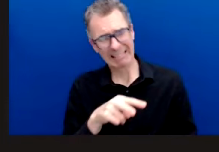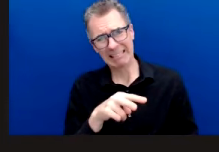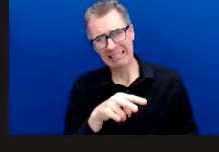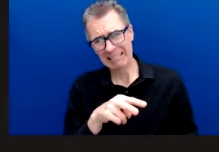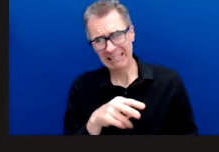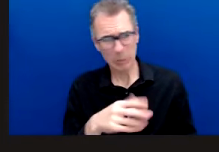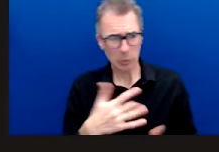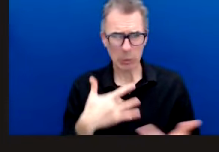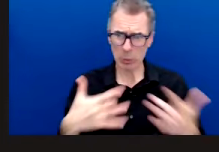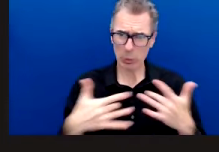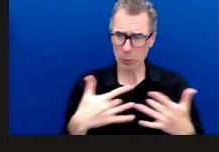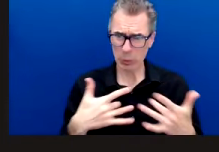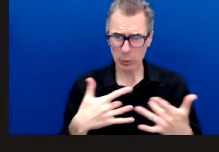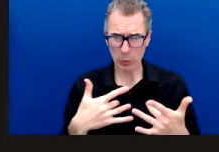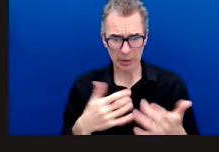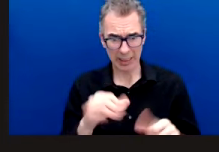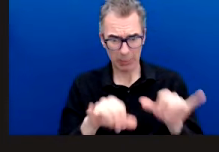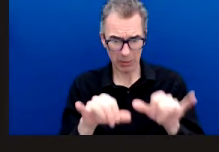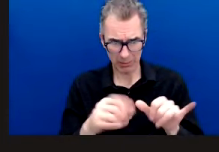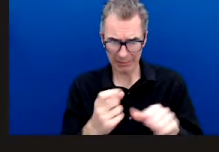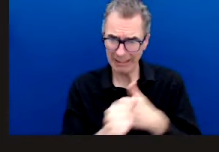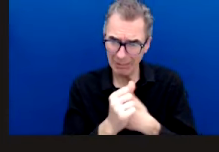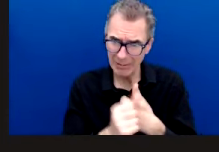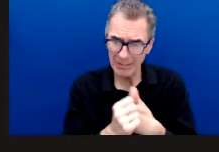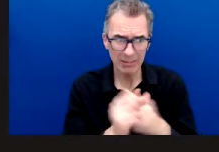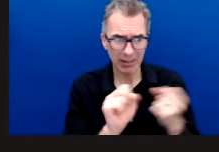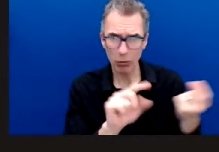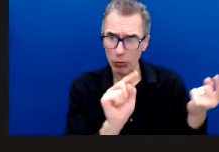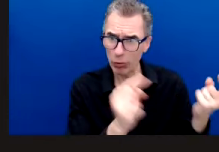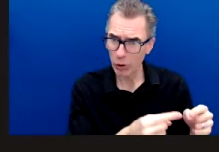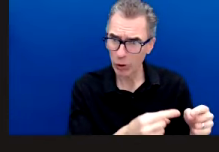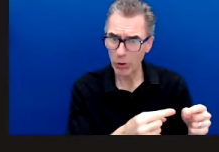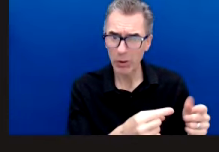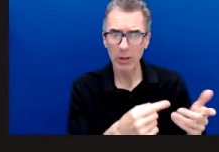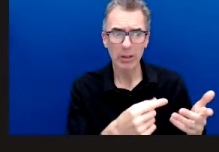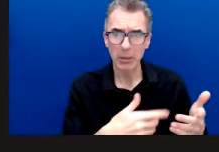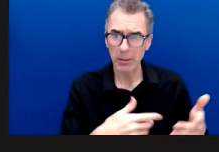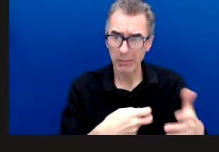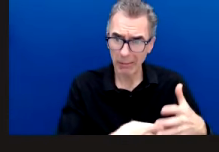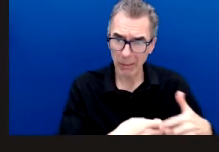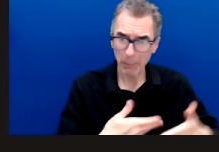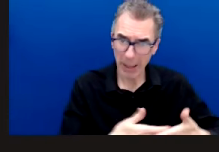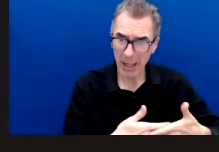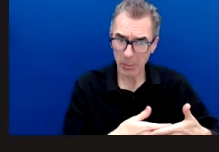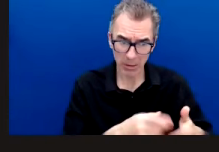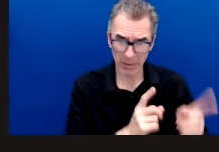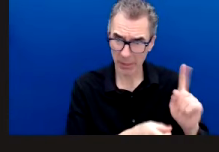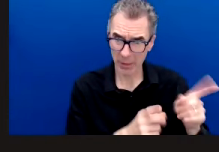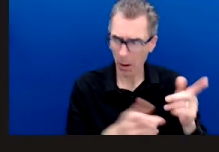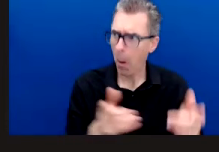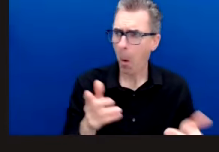know, these chemicals might be harmful to the student and to, you know, the baby or whatever it is, right? So